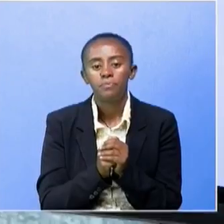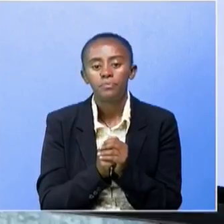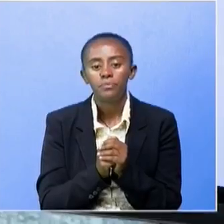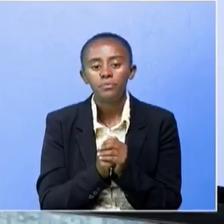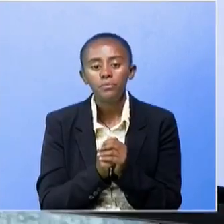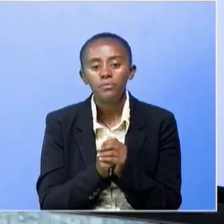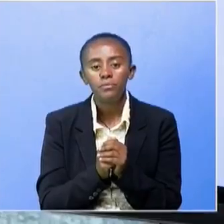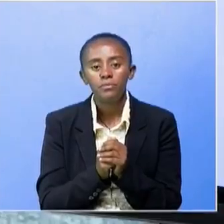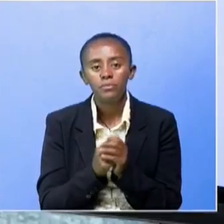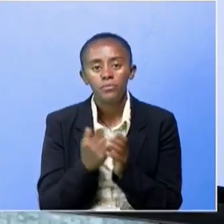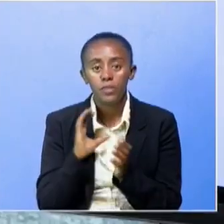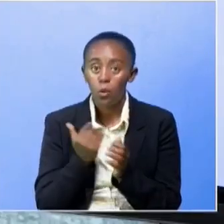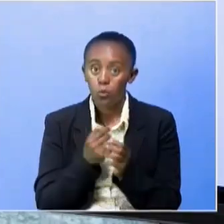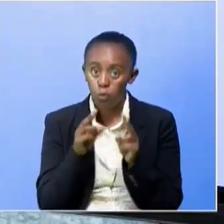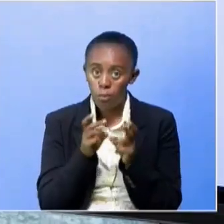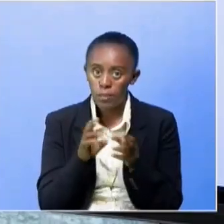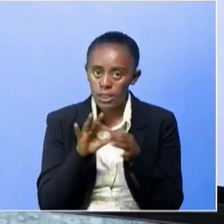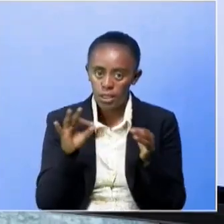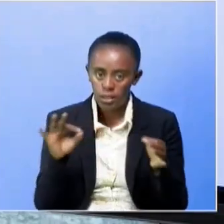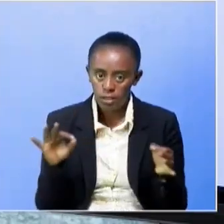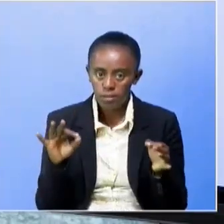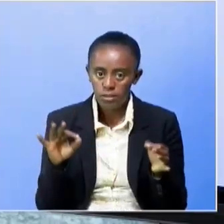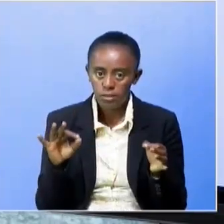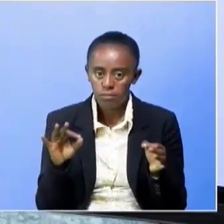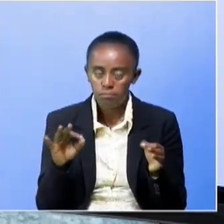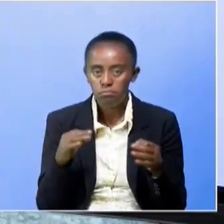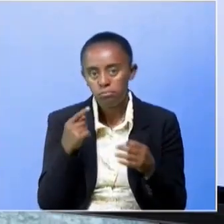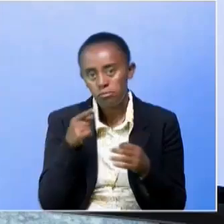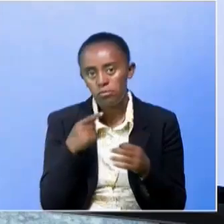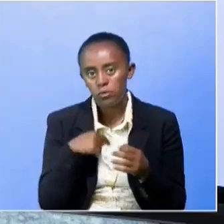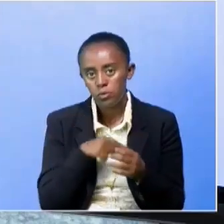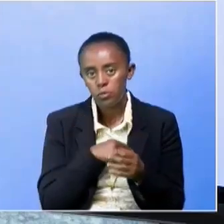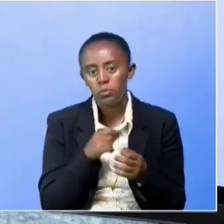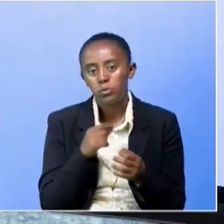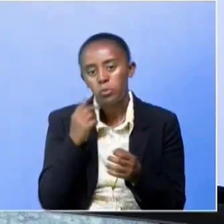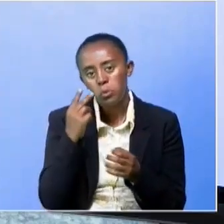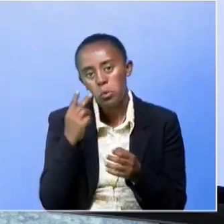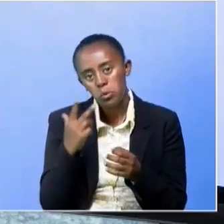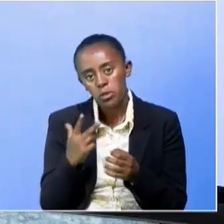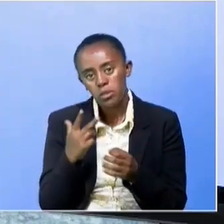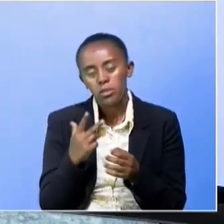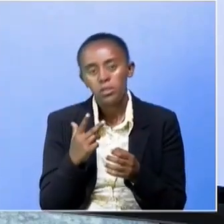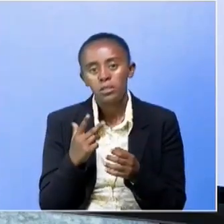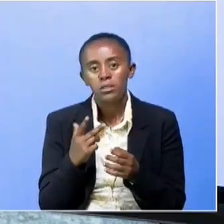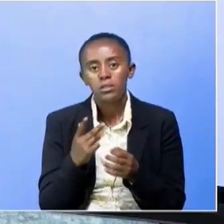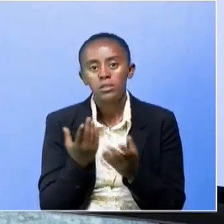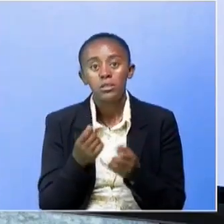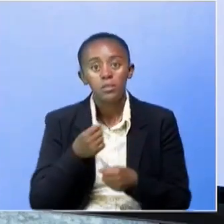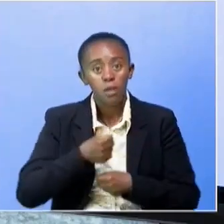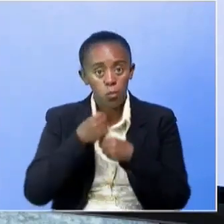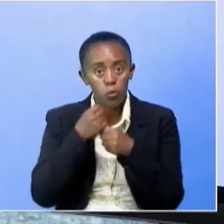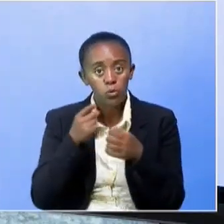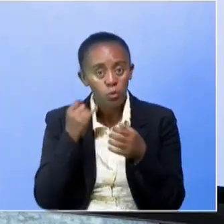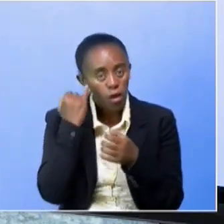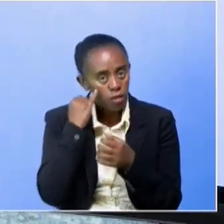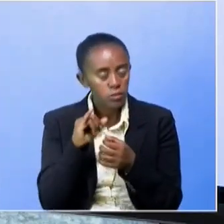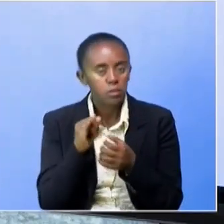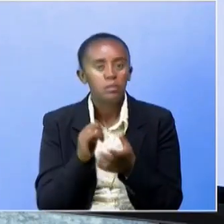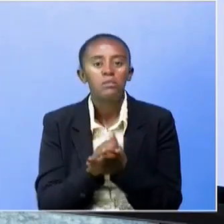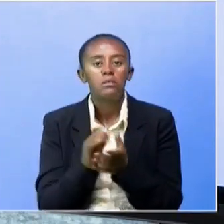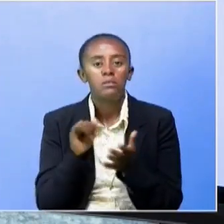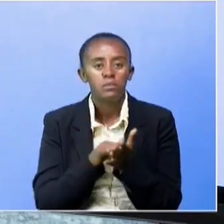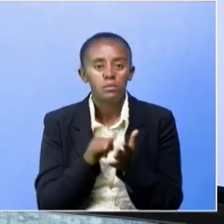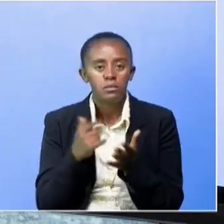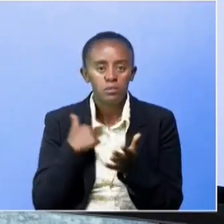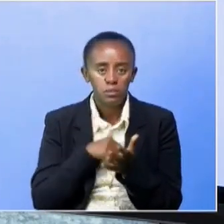This is our topic sentence, and we're going to have 2 or 3 supporting ideas that we